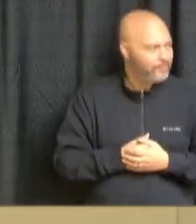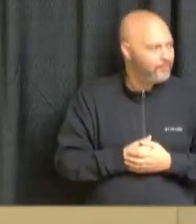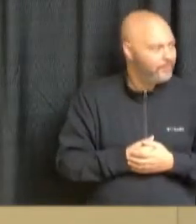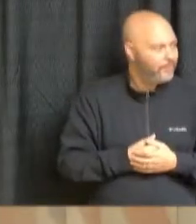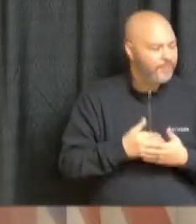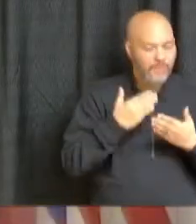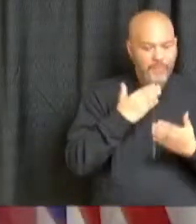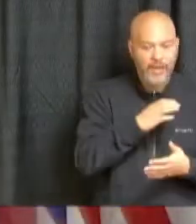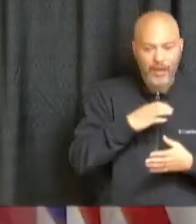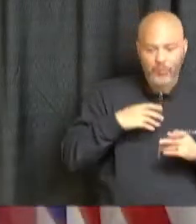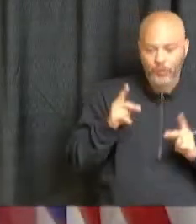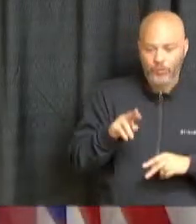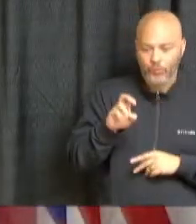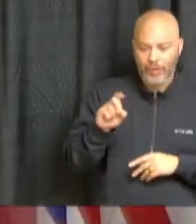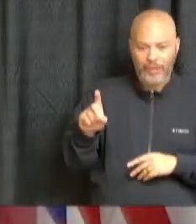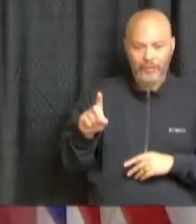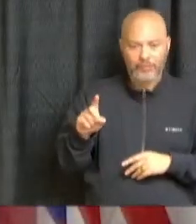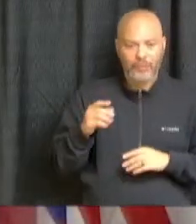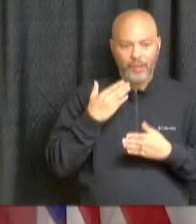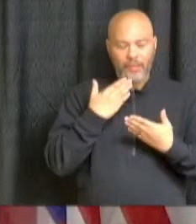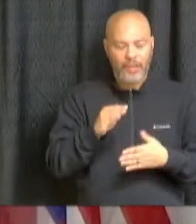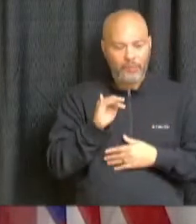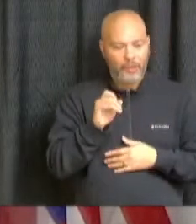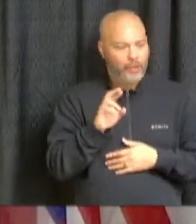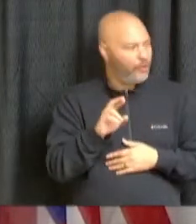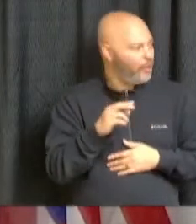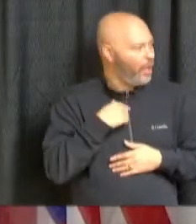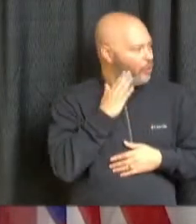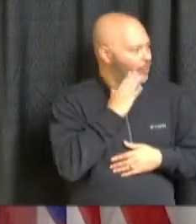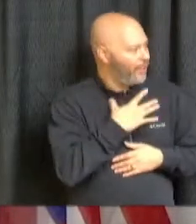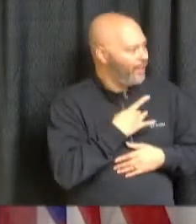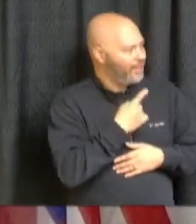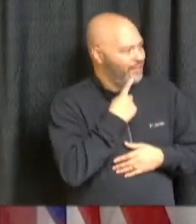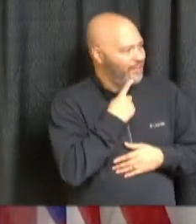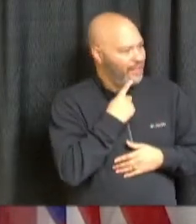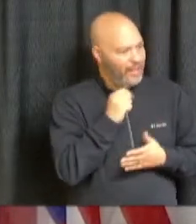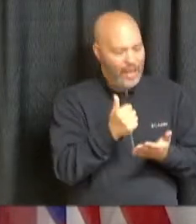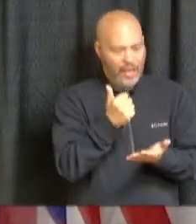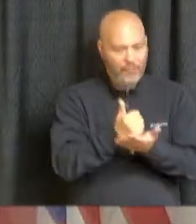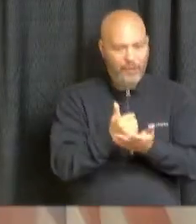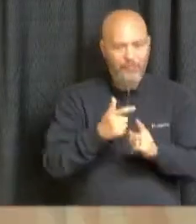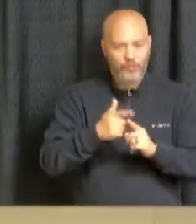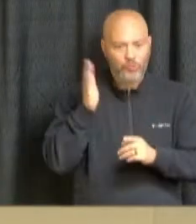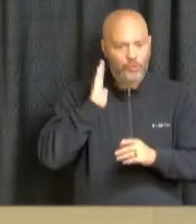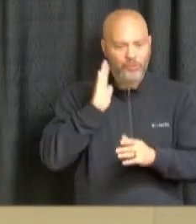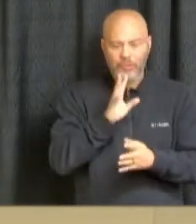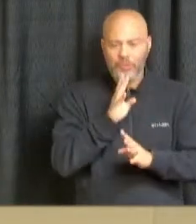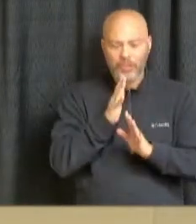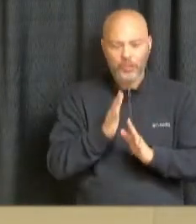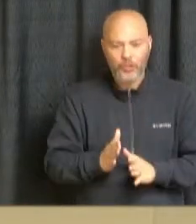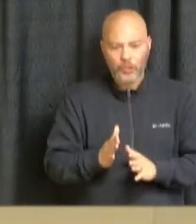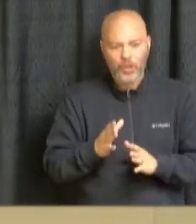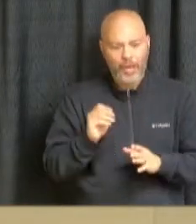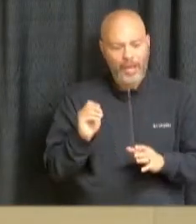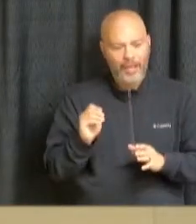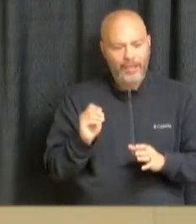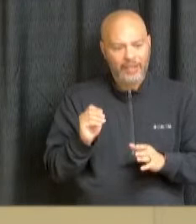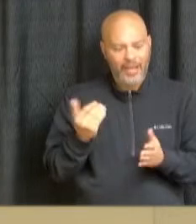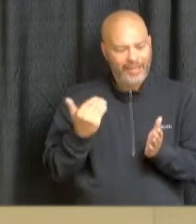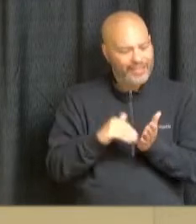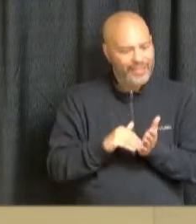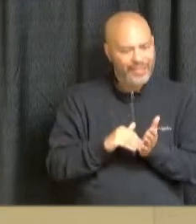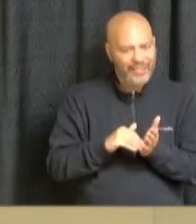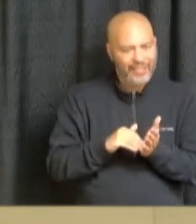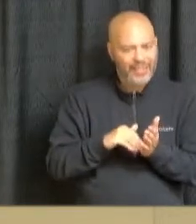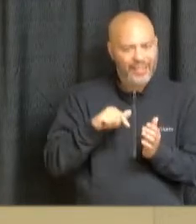you. Councilperson Red, you're recognized. Thank you, Mayor. I would just like to say amen to the previous speaker. And again, that, you